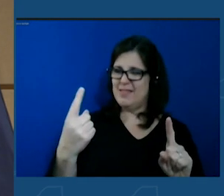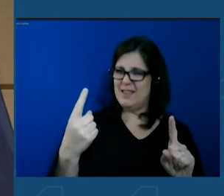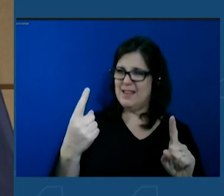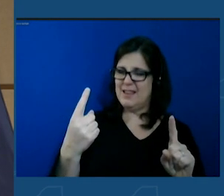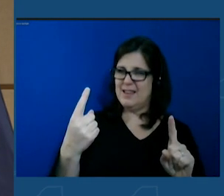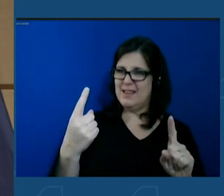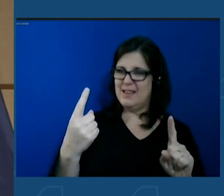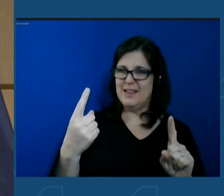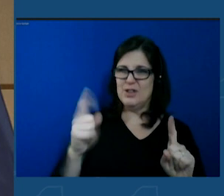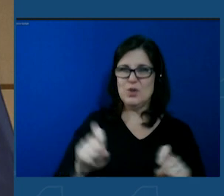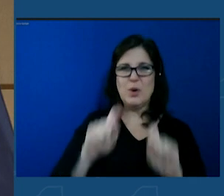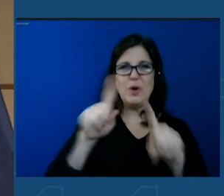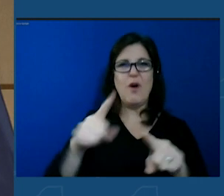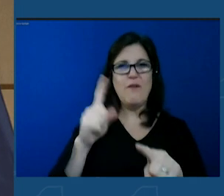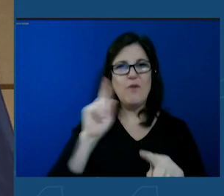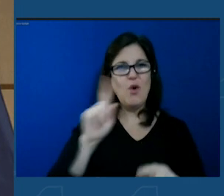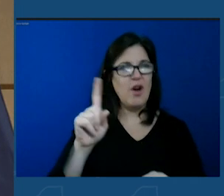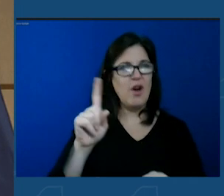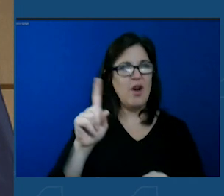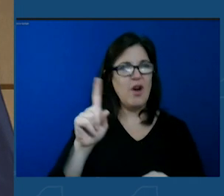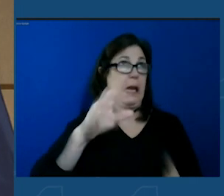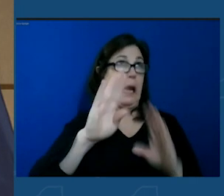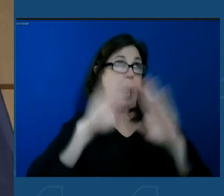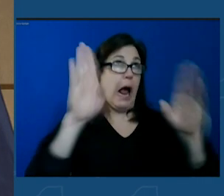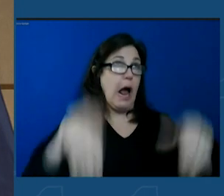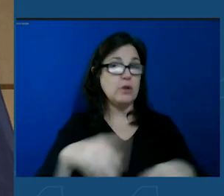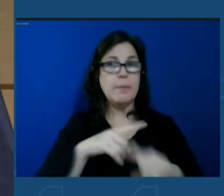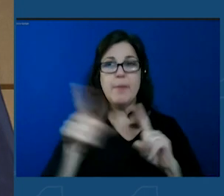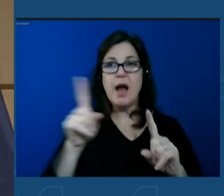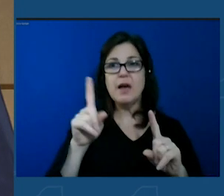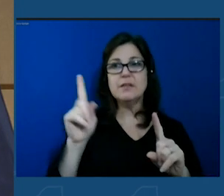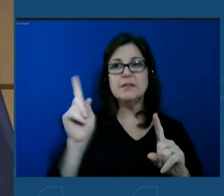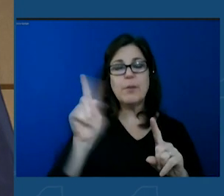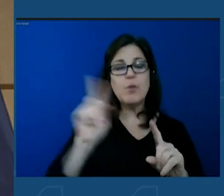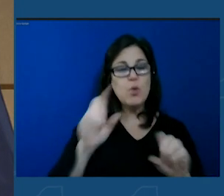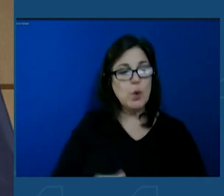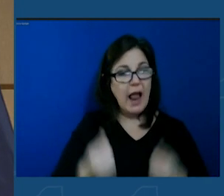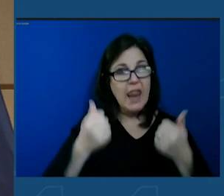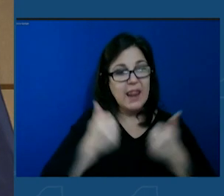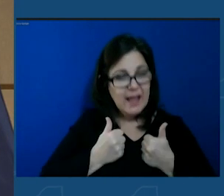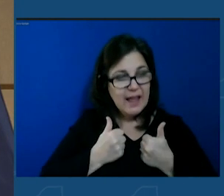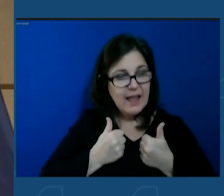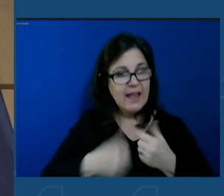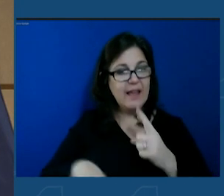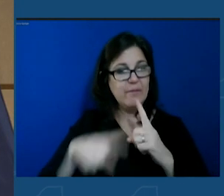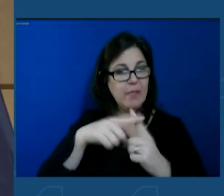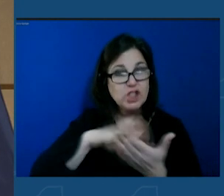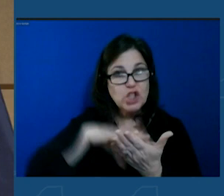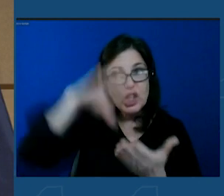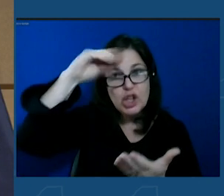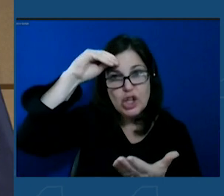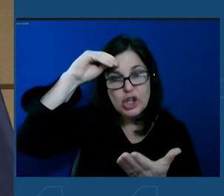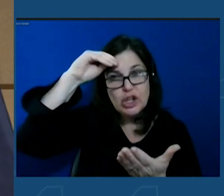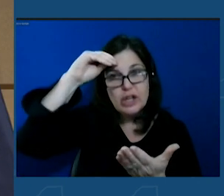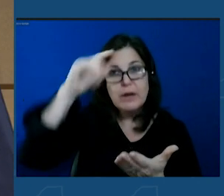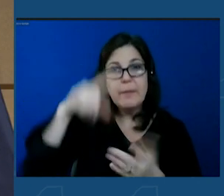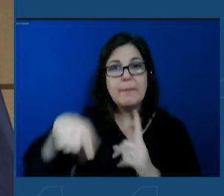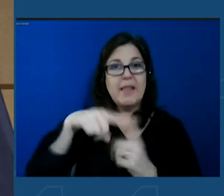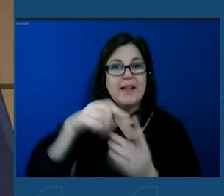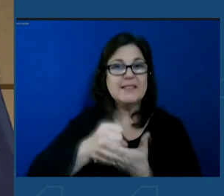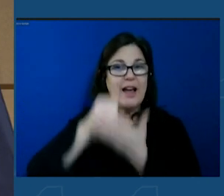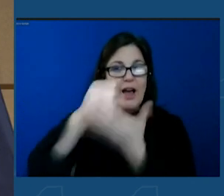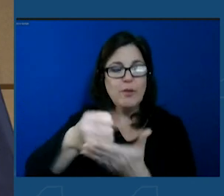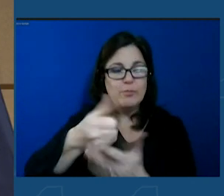to live. It should be a place you go where you can live and you can learn, and then you can use what you learn to help yourself when you get out of that